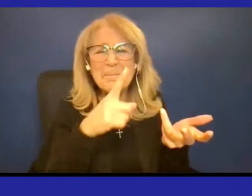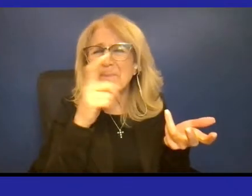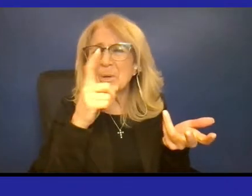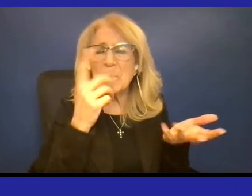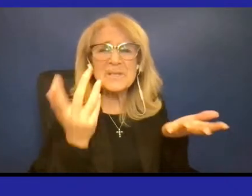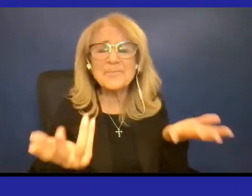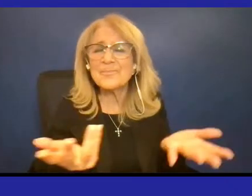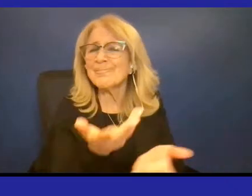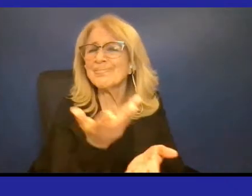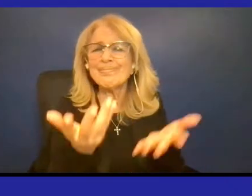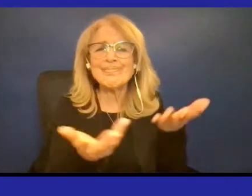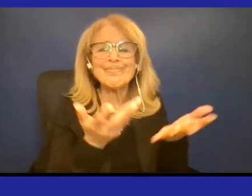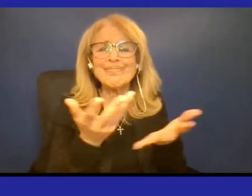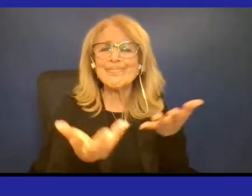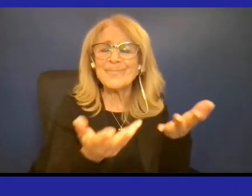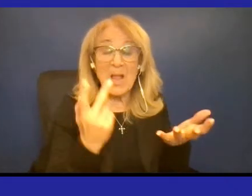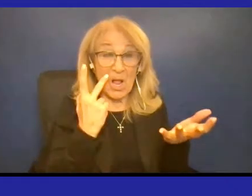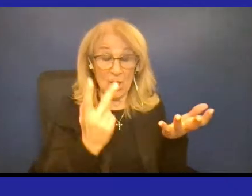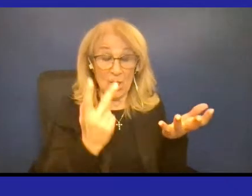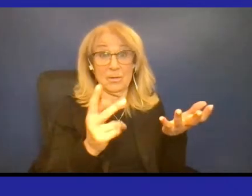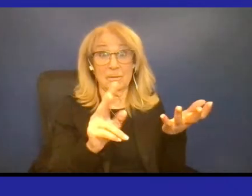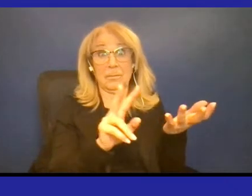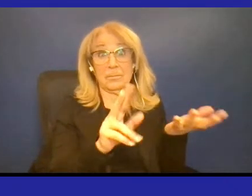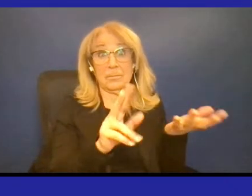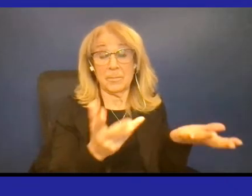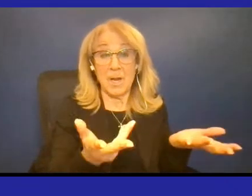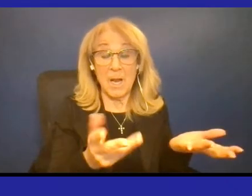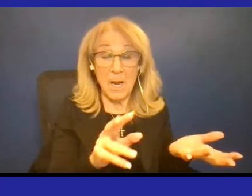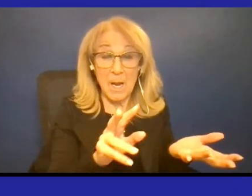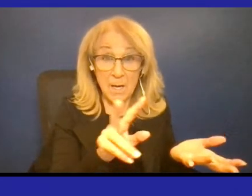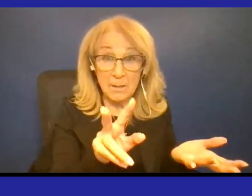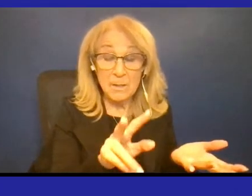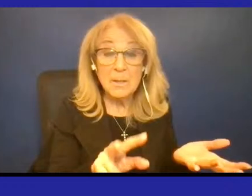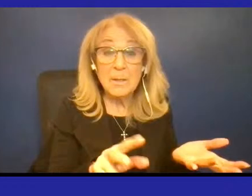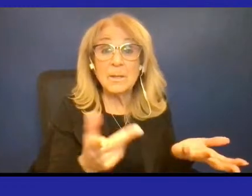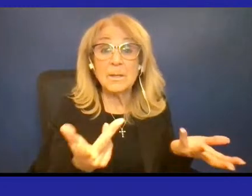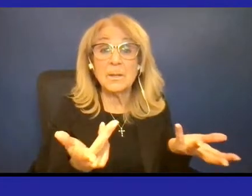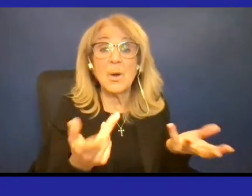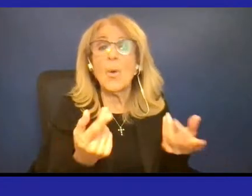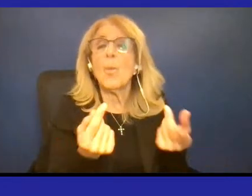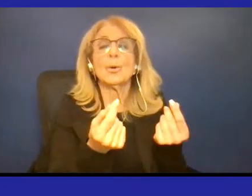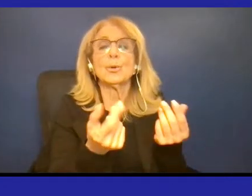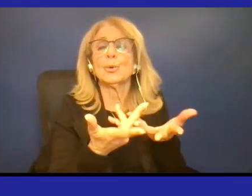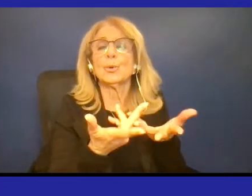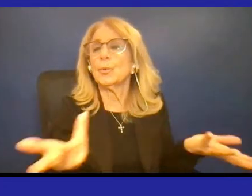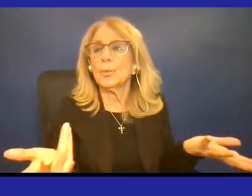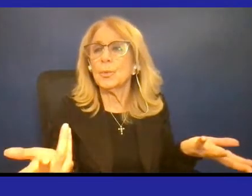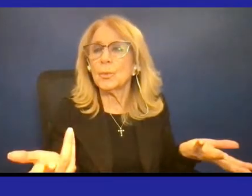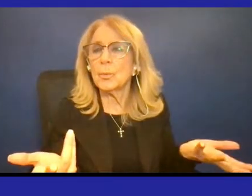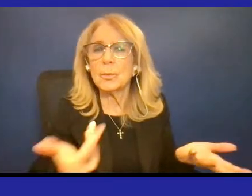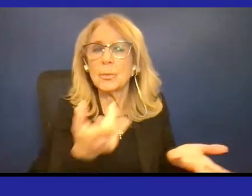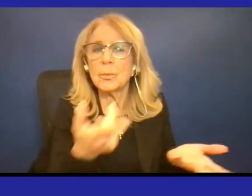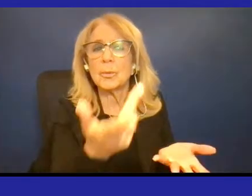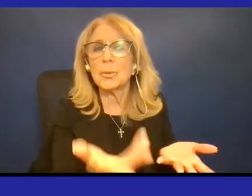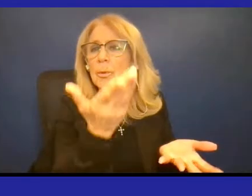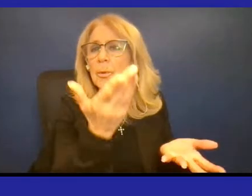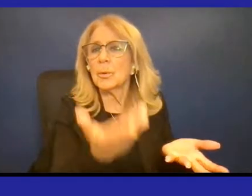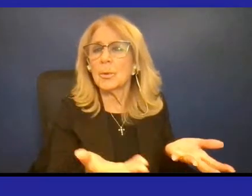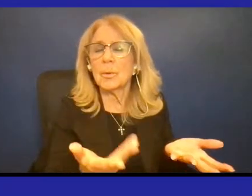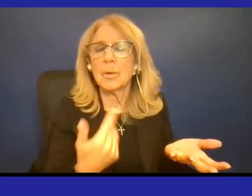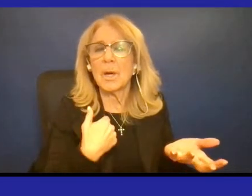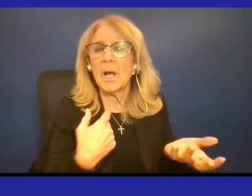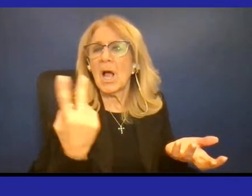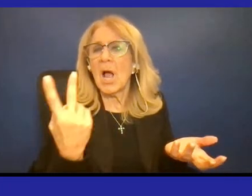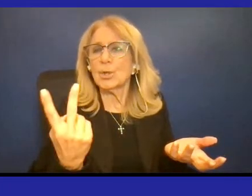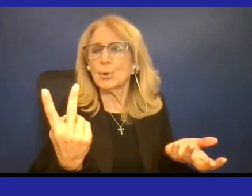it's like, I look at it and I'm like, well, so then what do I do with this? And there were like 2 of them that we talked about